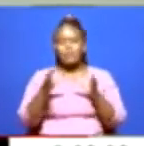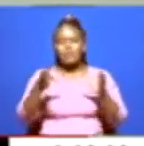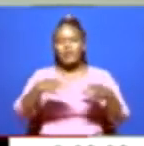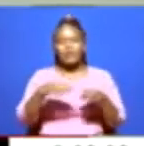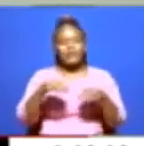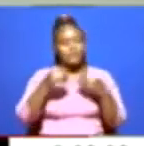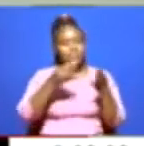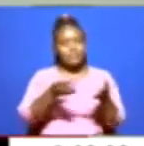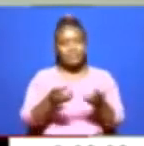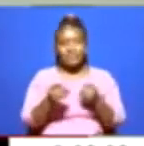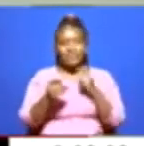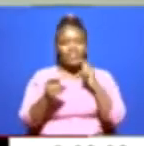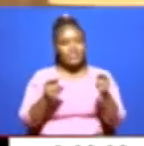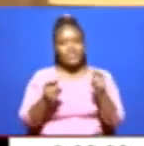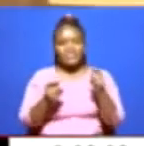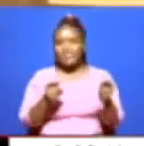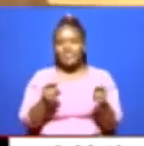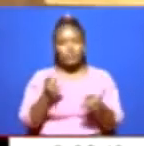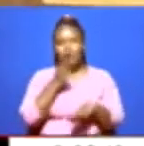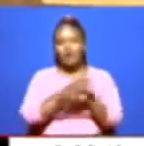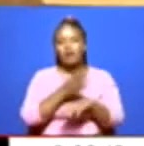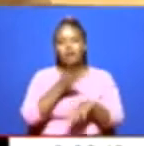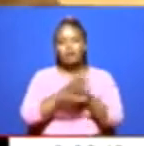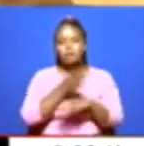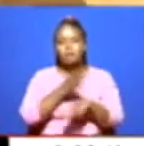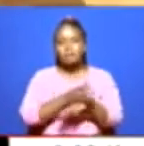tenders were fictitious.